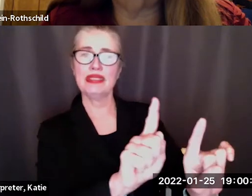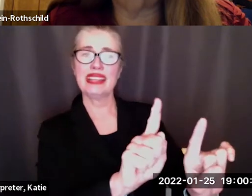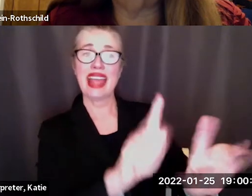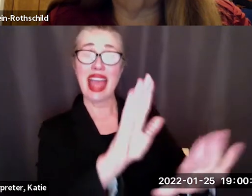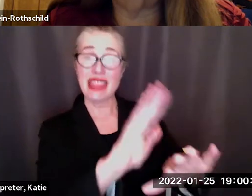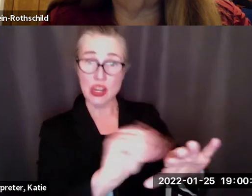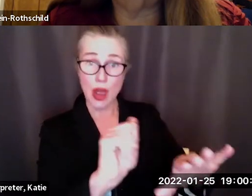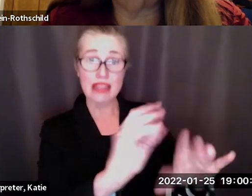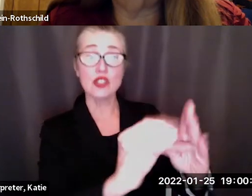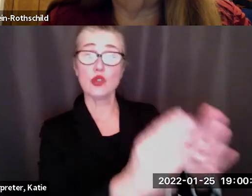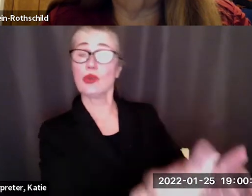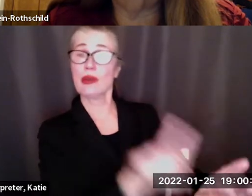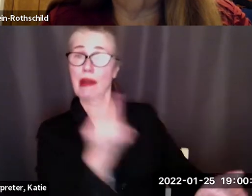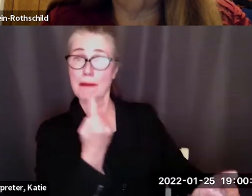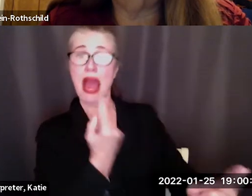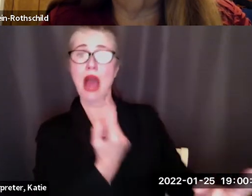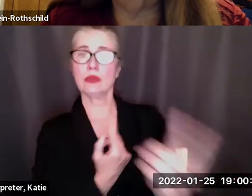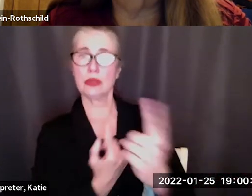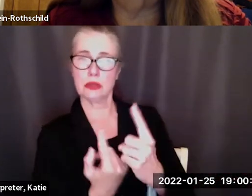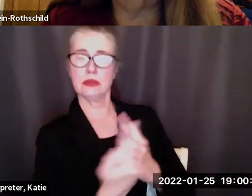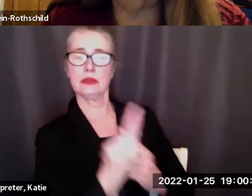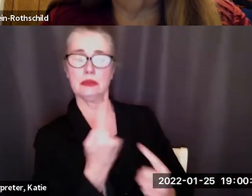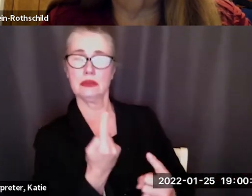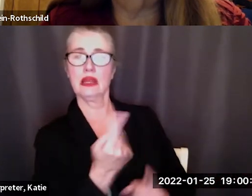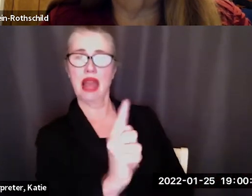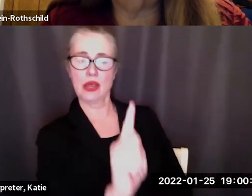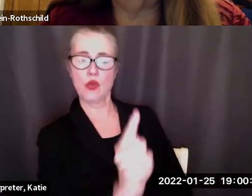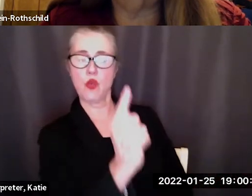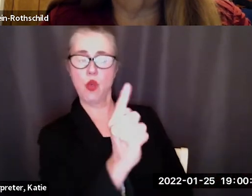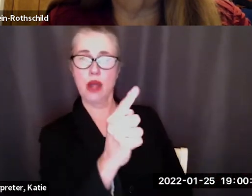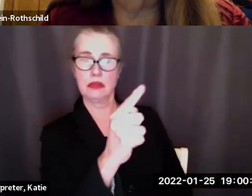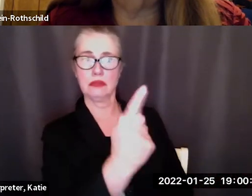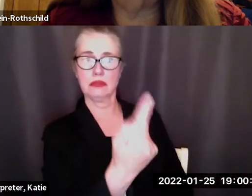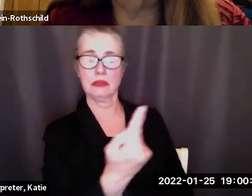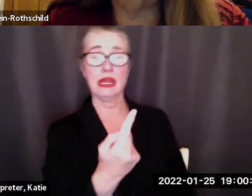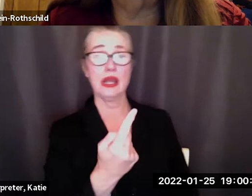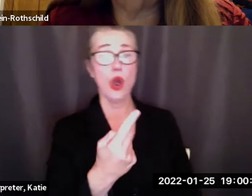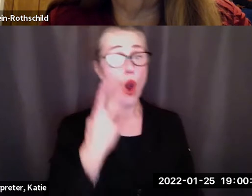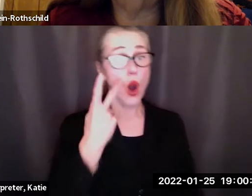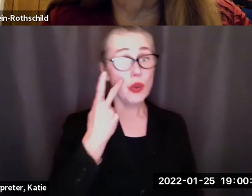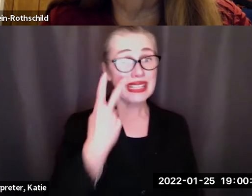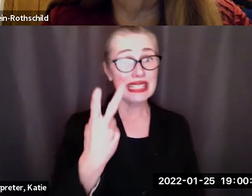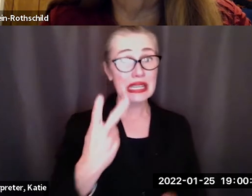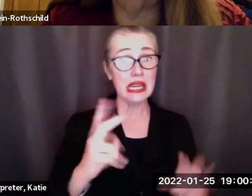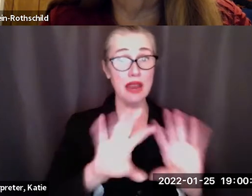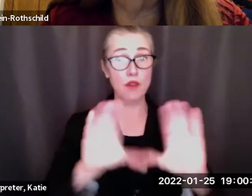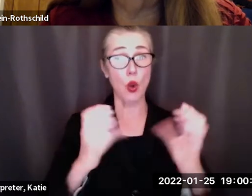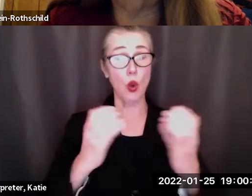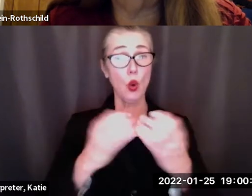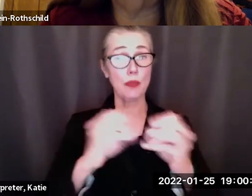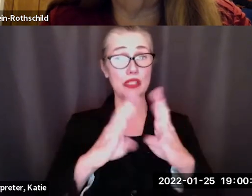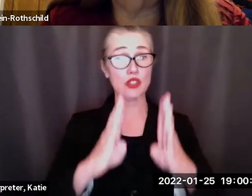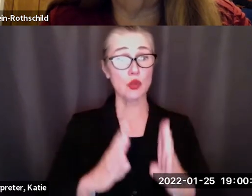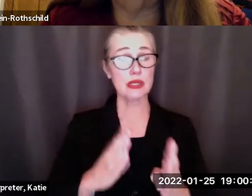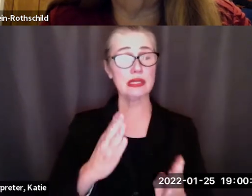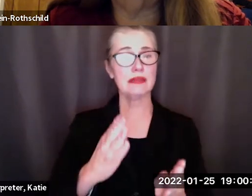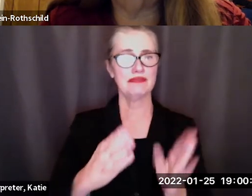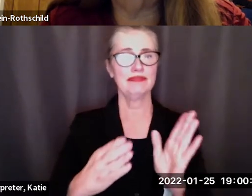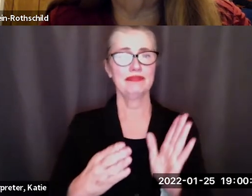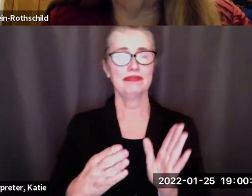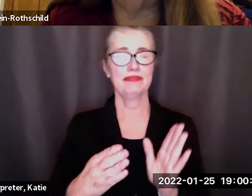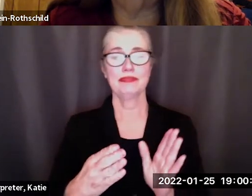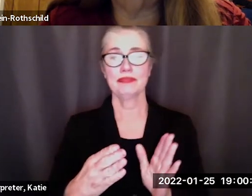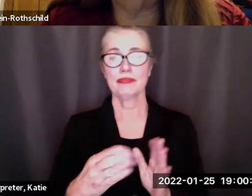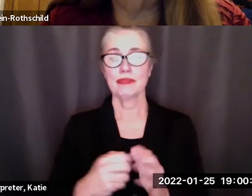the student to come out or we would also see that we have a group of students so for example at santa barbara high school